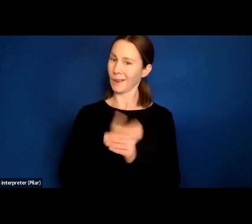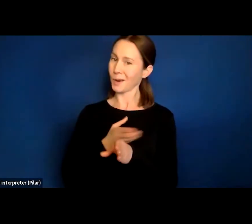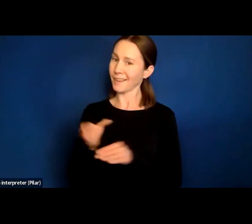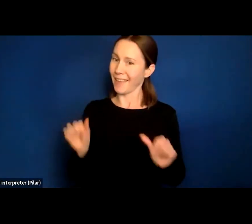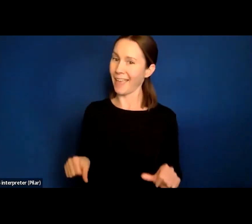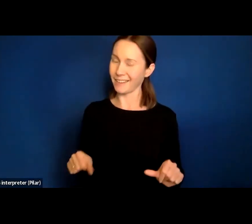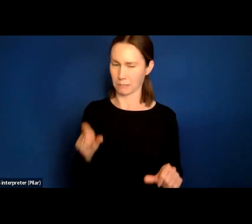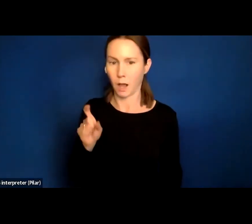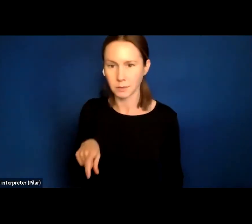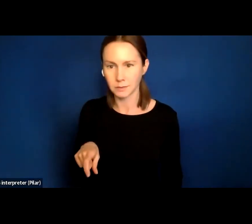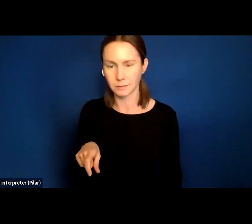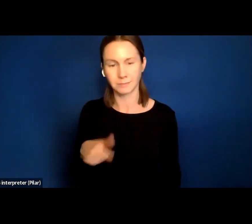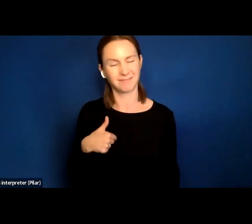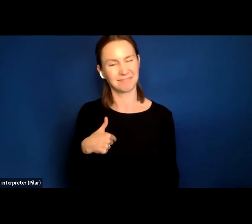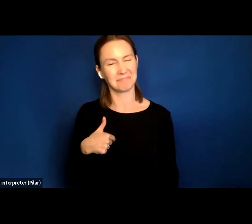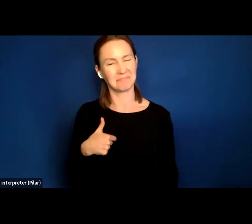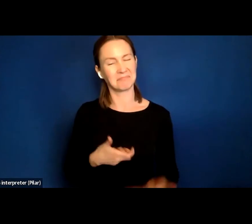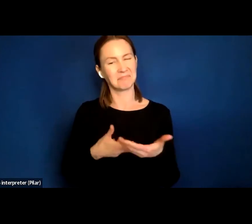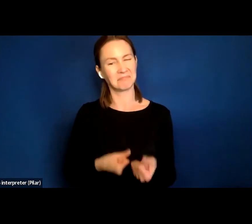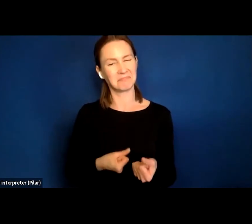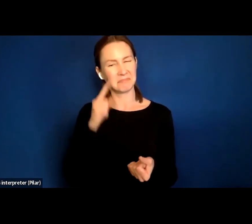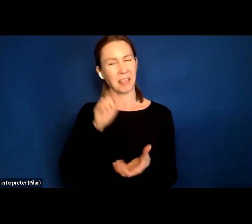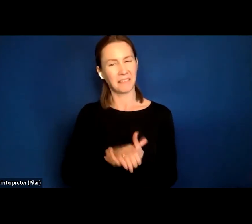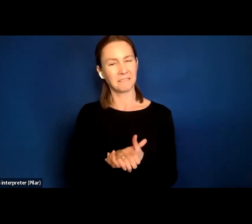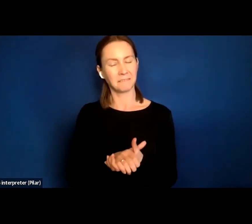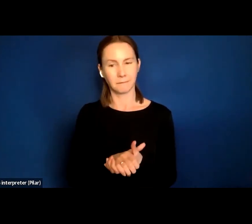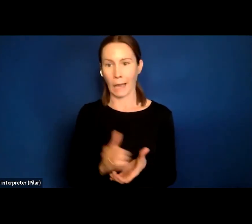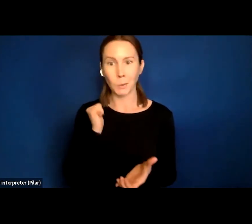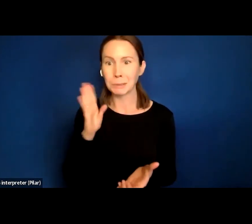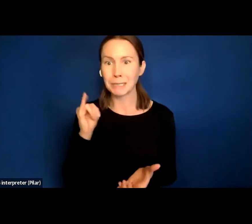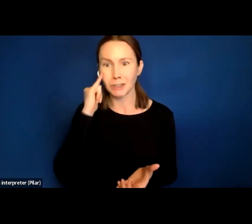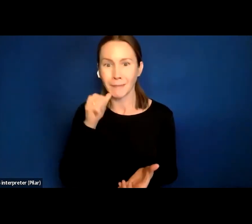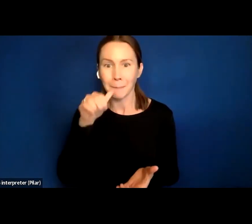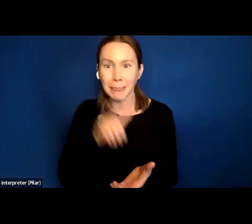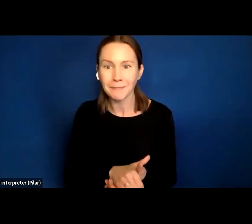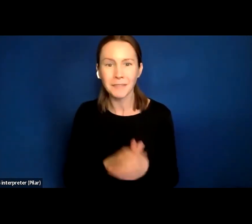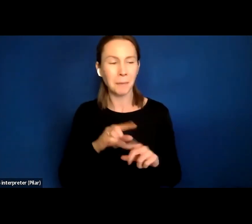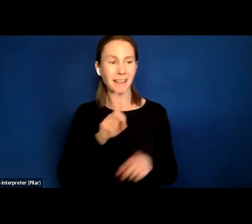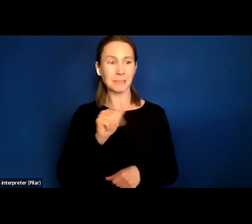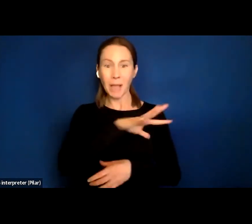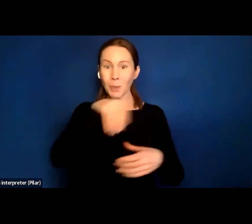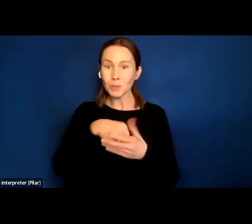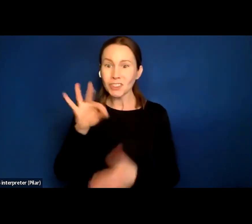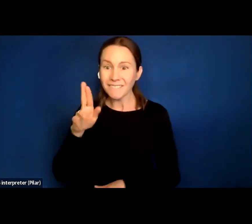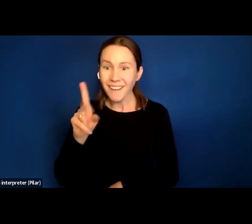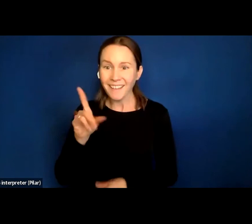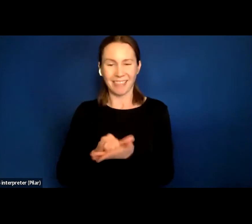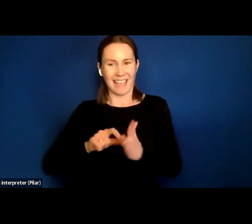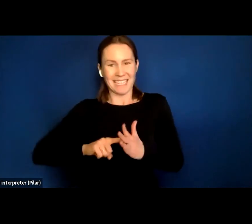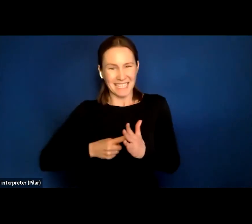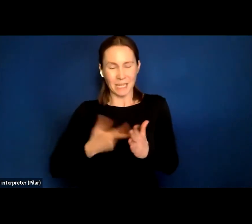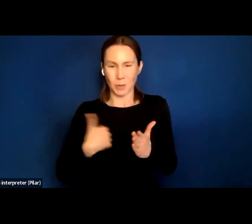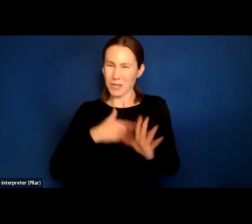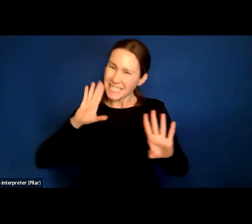here otherwise. The Disability Inclusion Fund is also imagining and working towards a future where